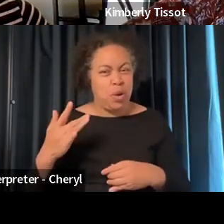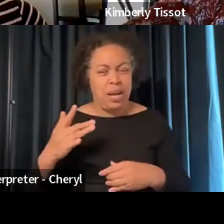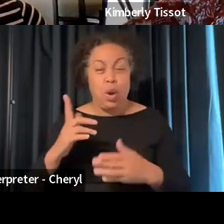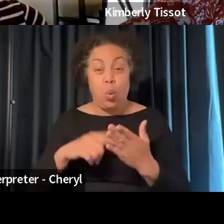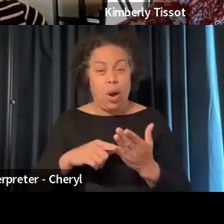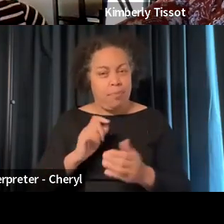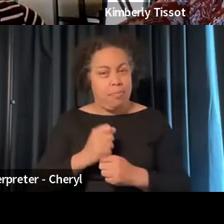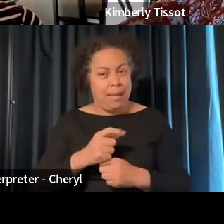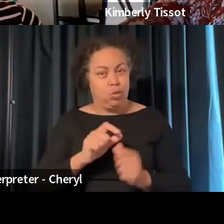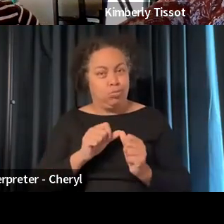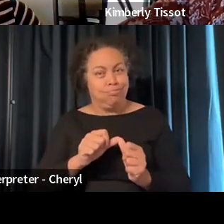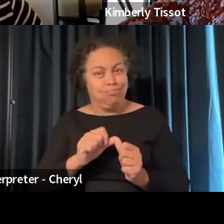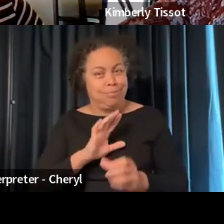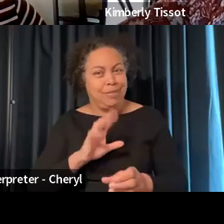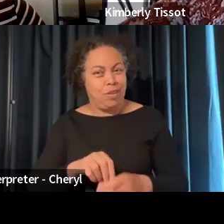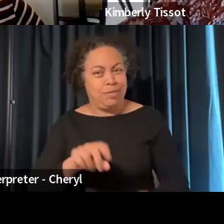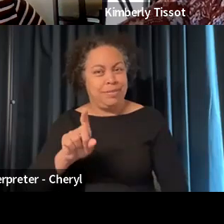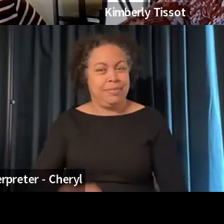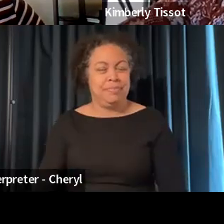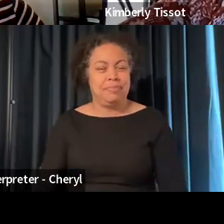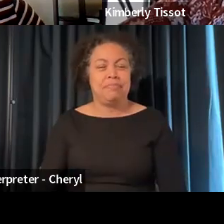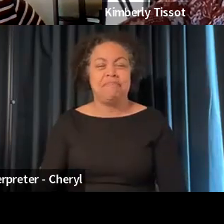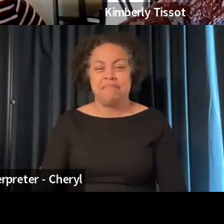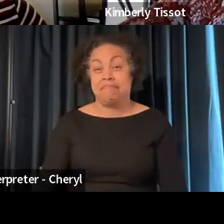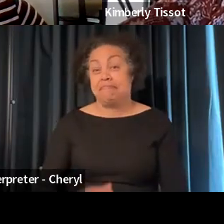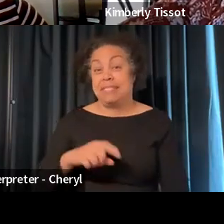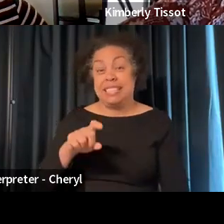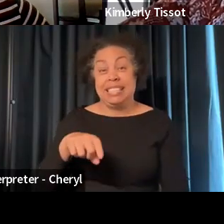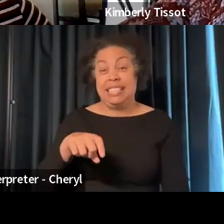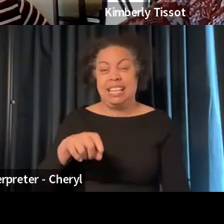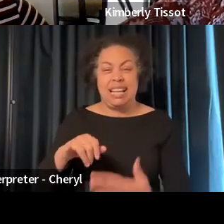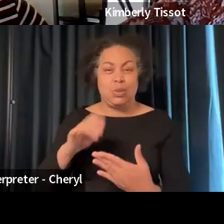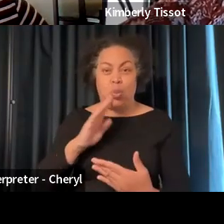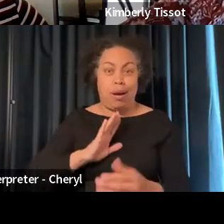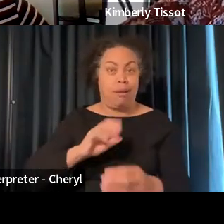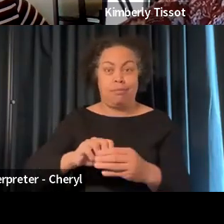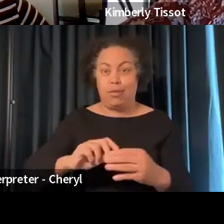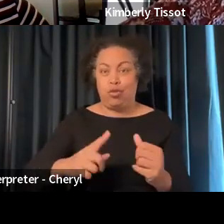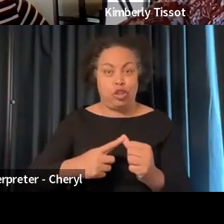IL movement? So necessity attracted me to the IL movement.